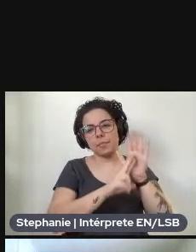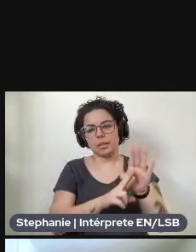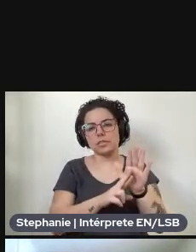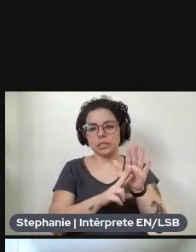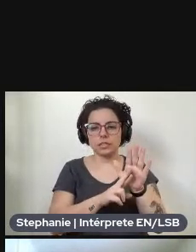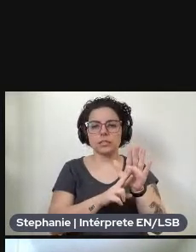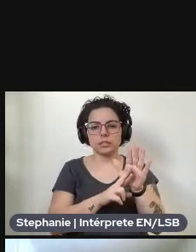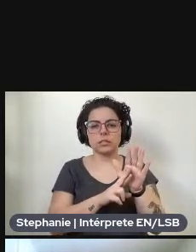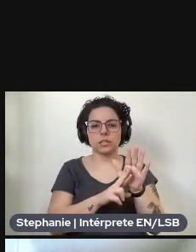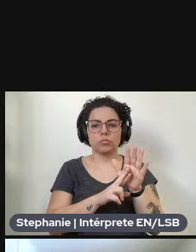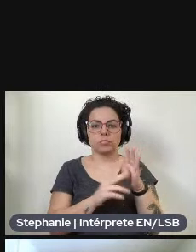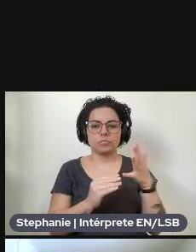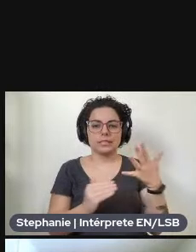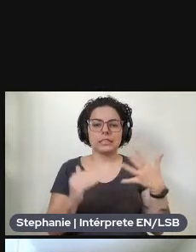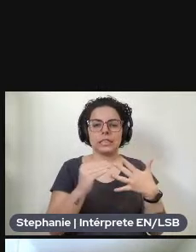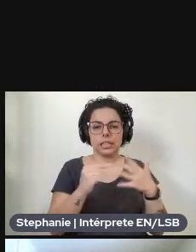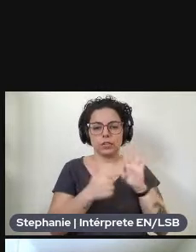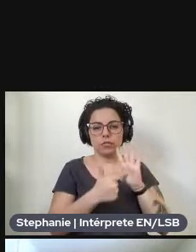So,